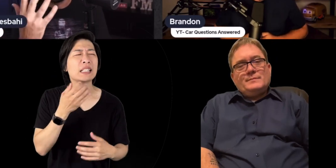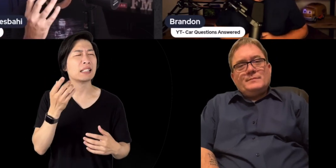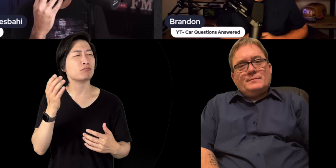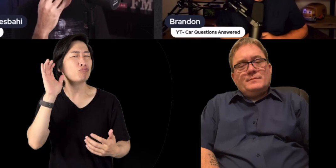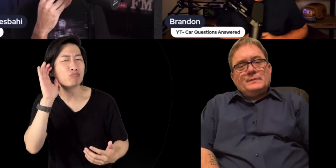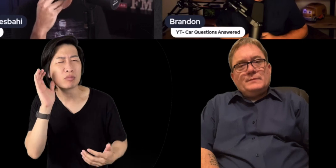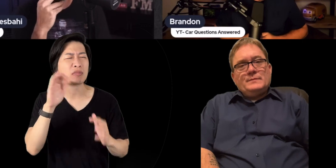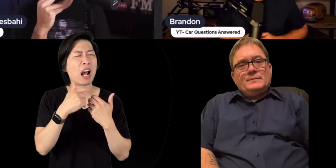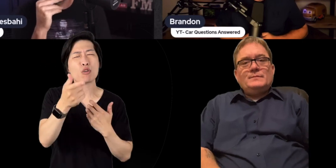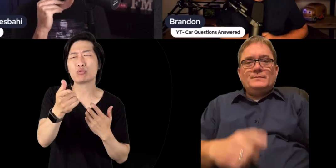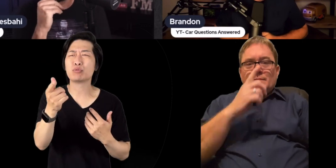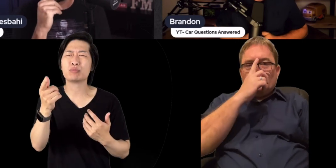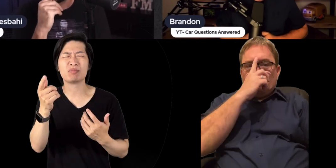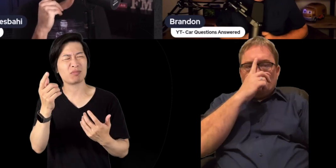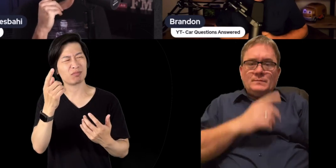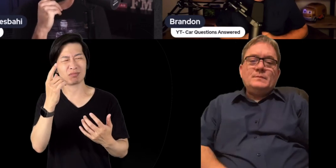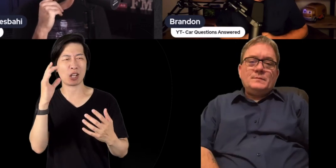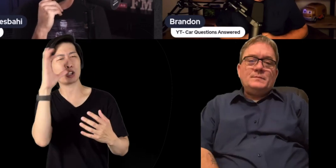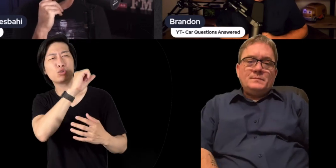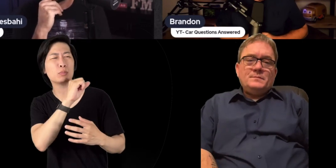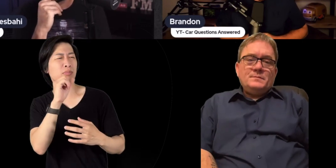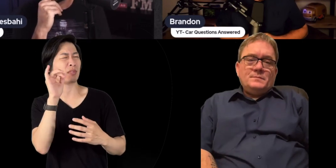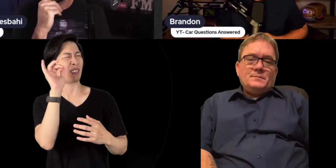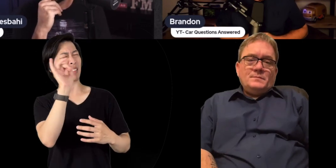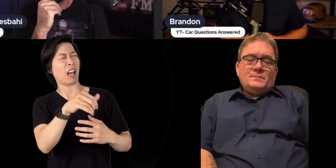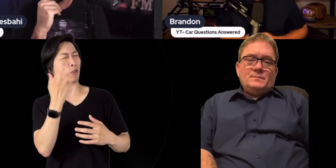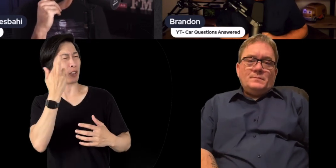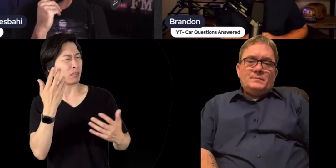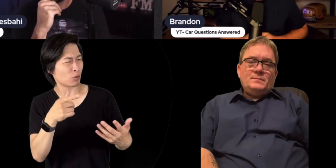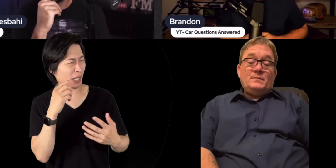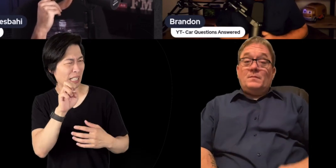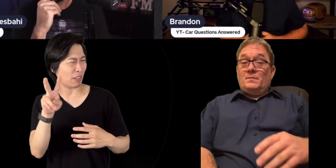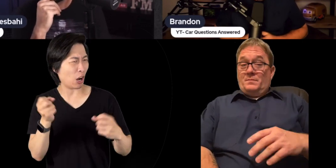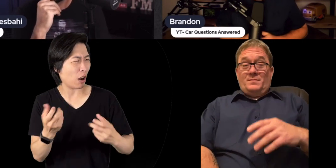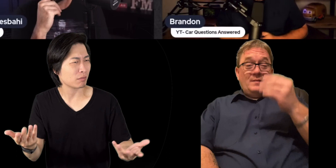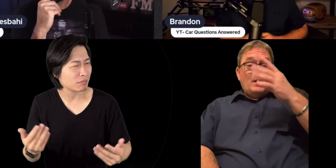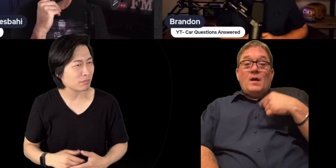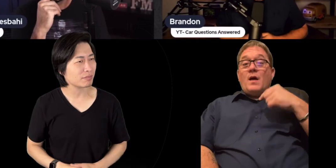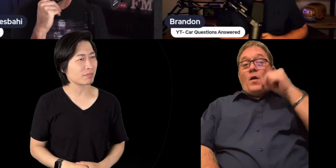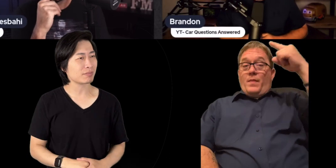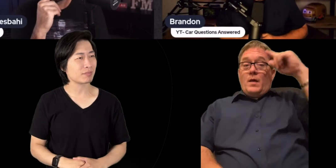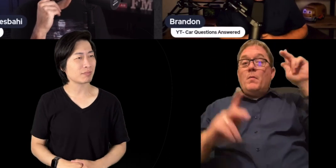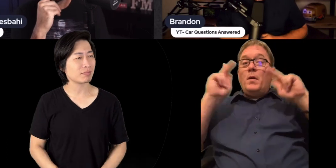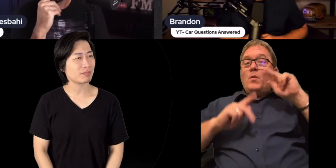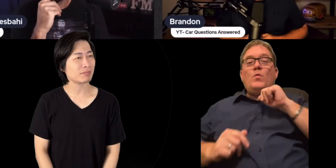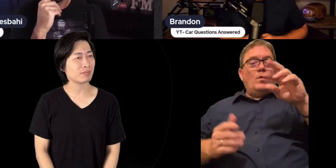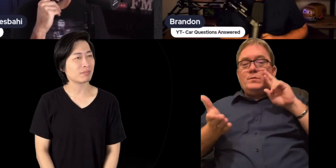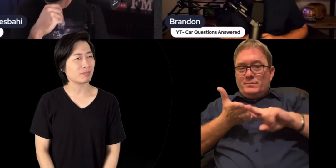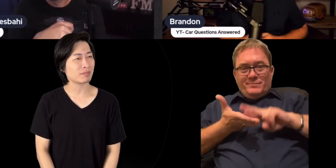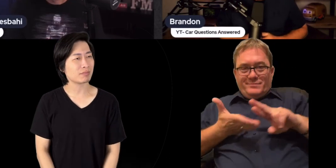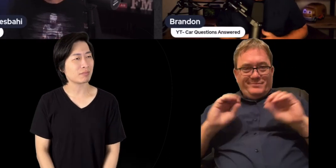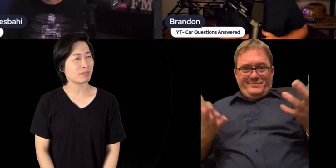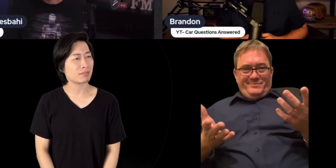how you arrived to these conclusions with EVs, just out of curiosity. I really think people just don't look this stuff up. I mean, it's easy. Mm,